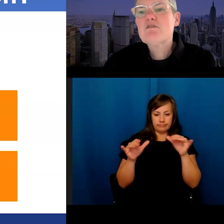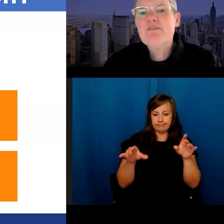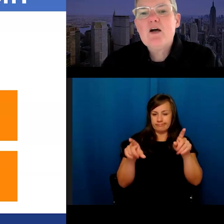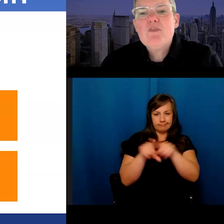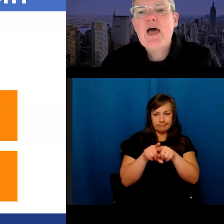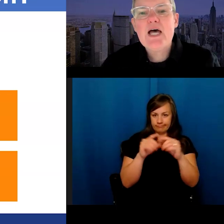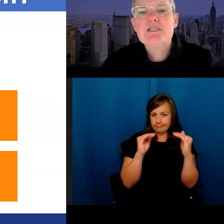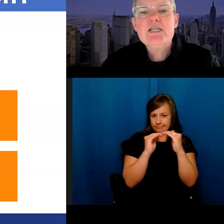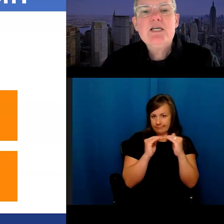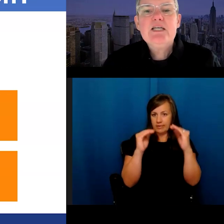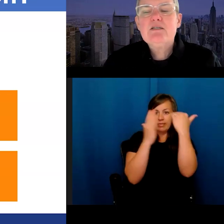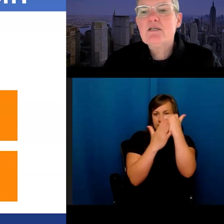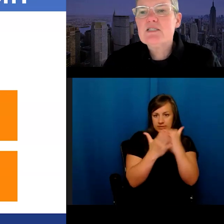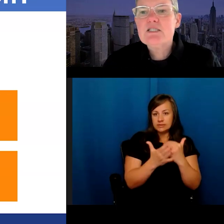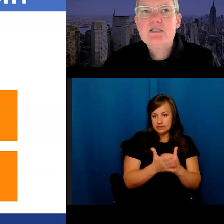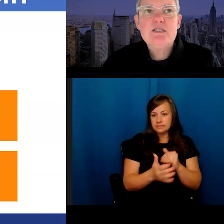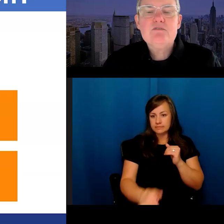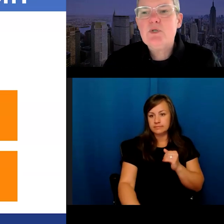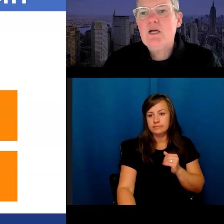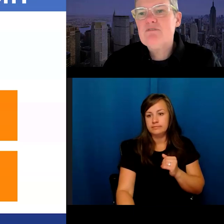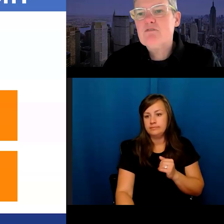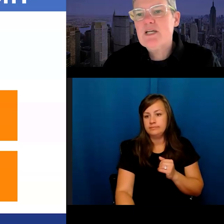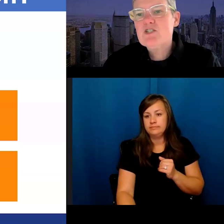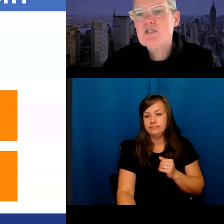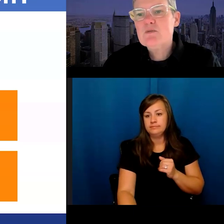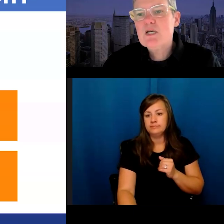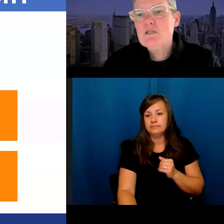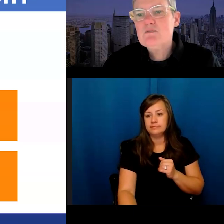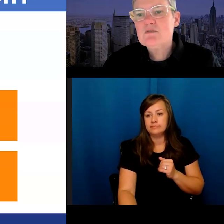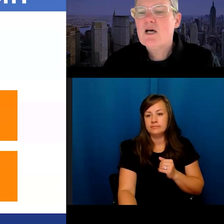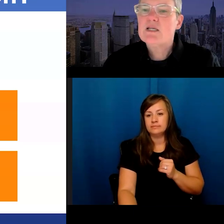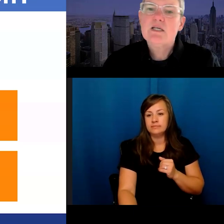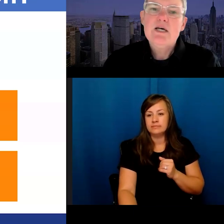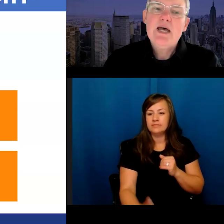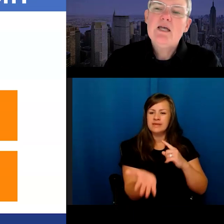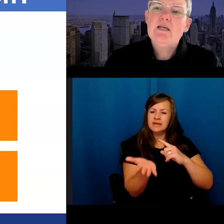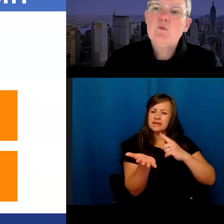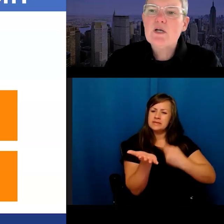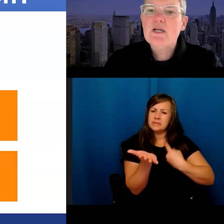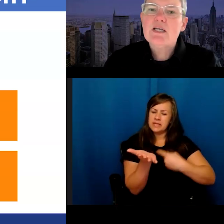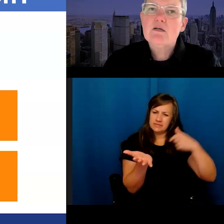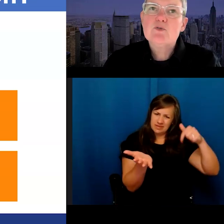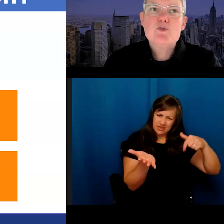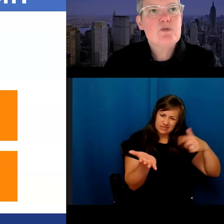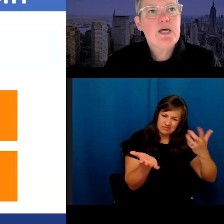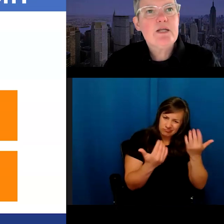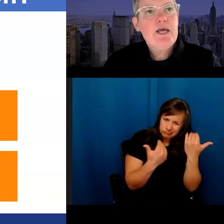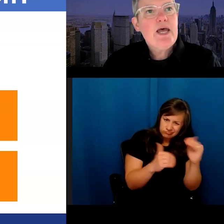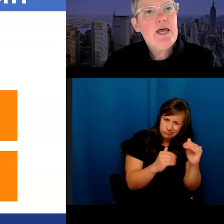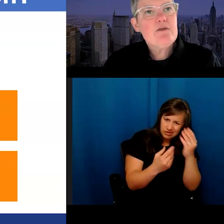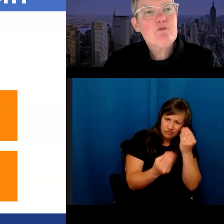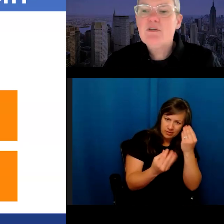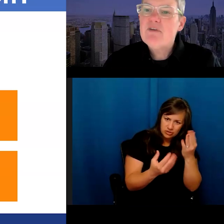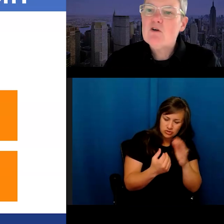We also found that it doesn't give you enough information sometimes, like, hey, where can I go to